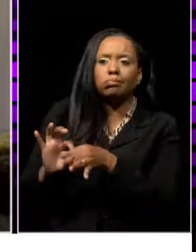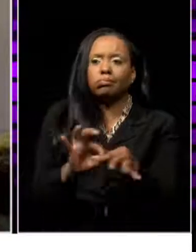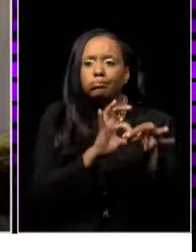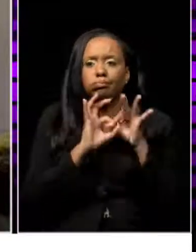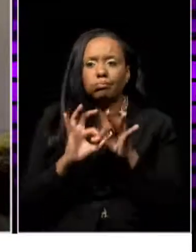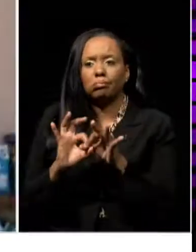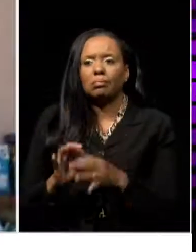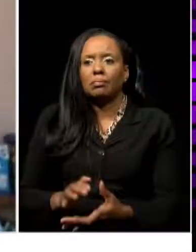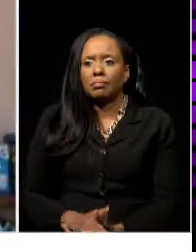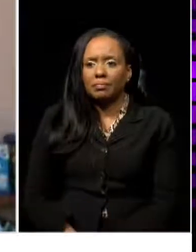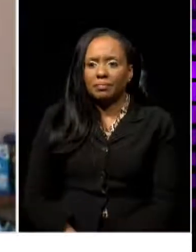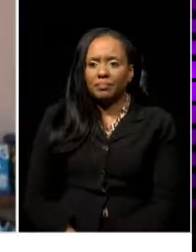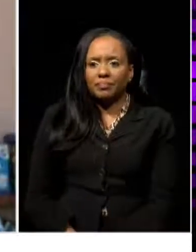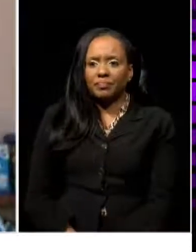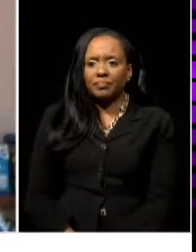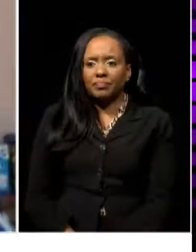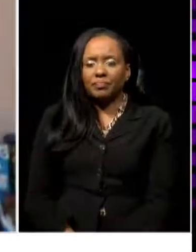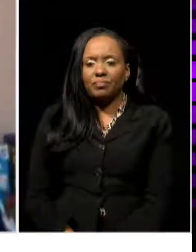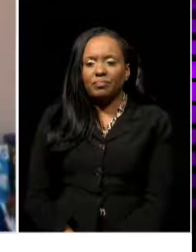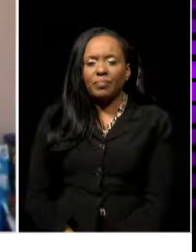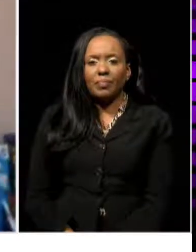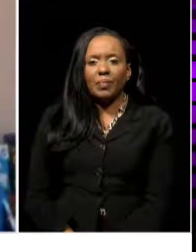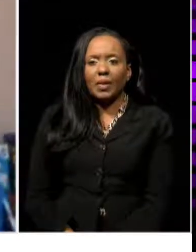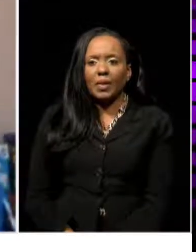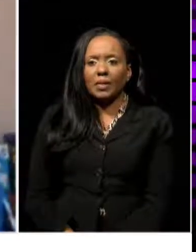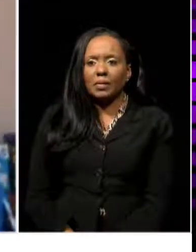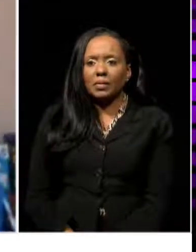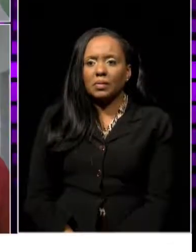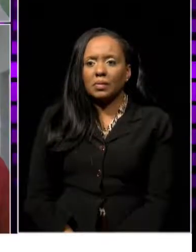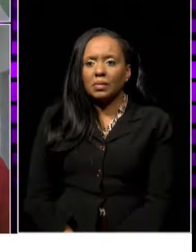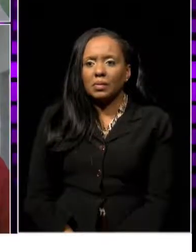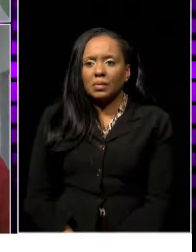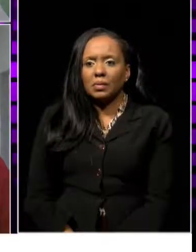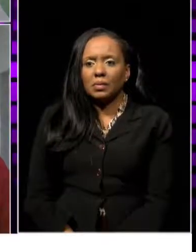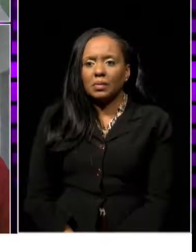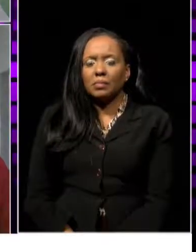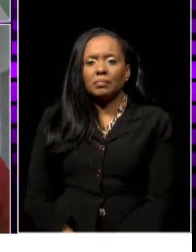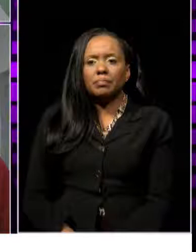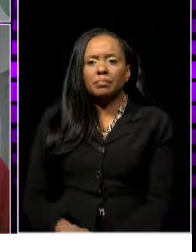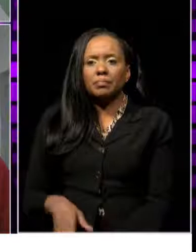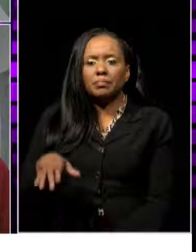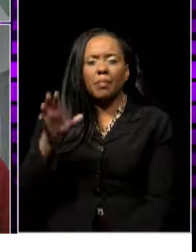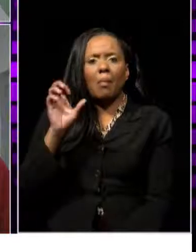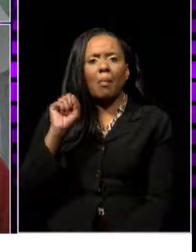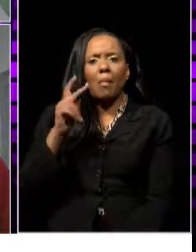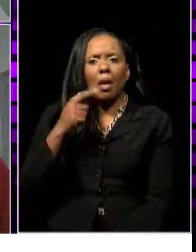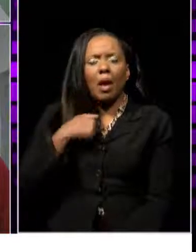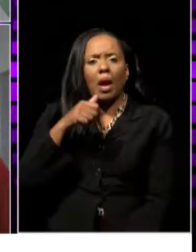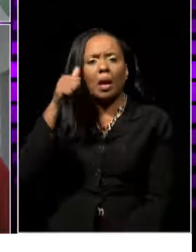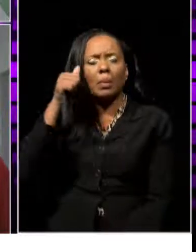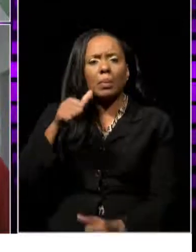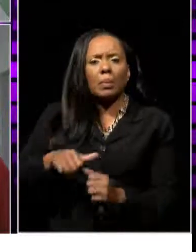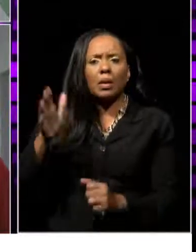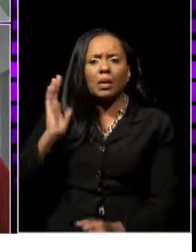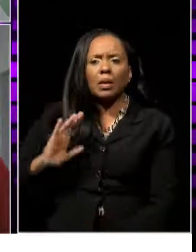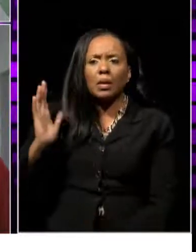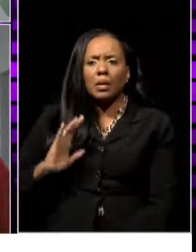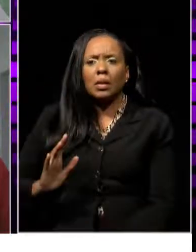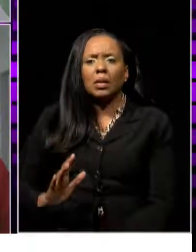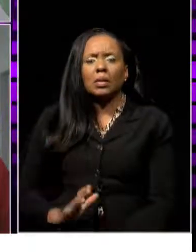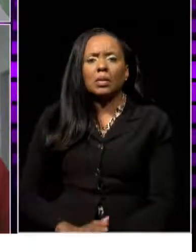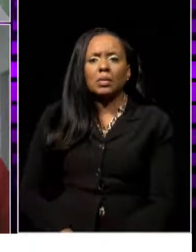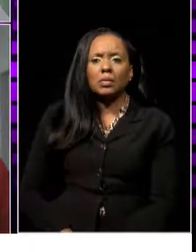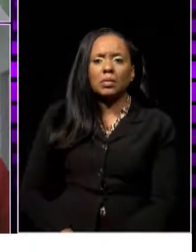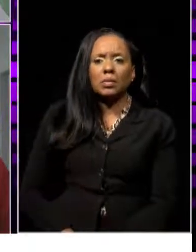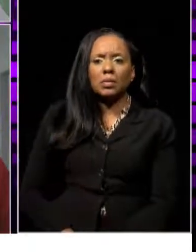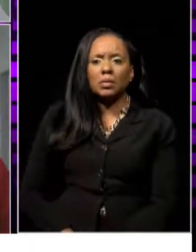amendment. And there was this rumor back in my day going to school that the students who do best they have